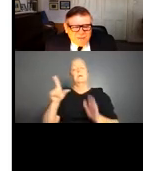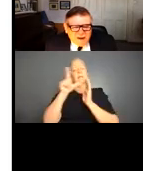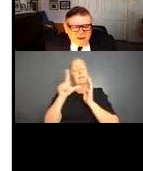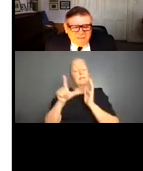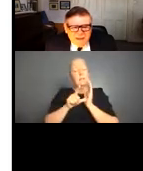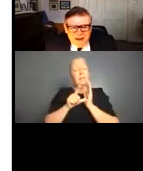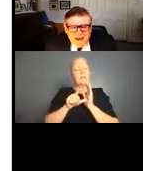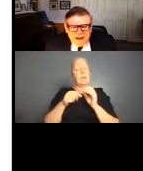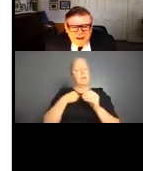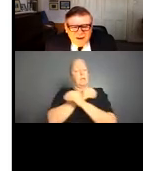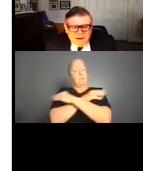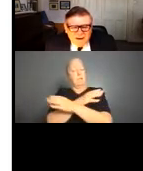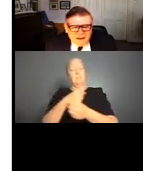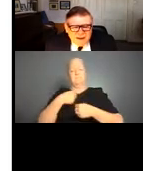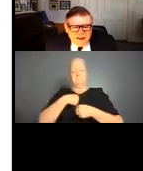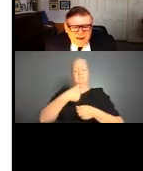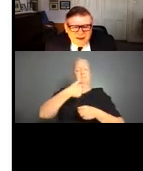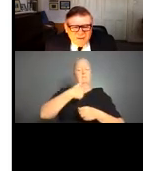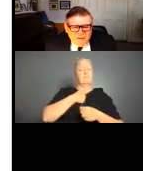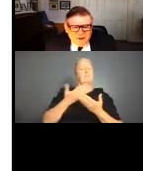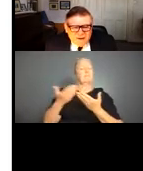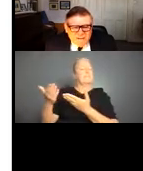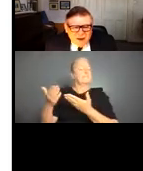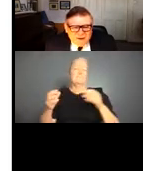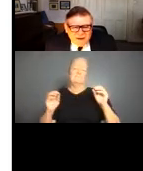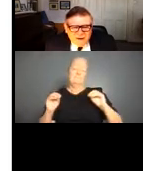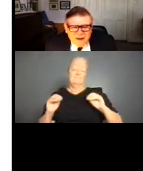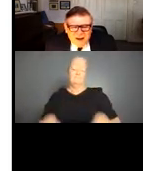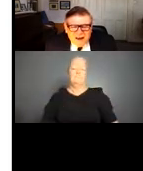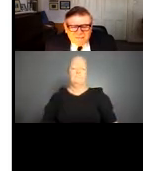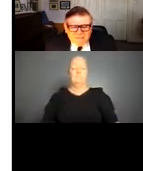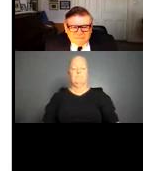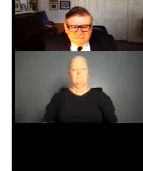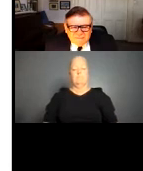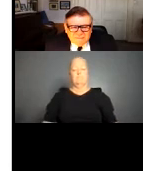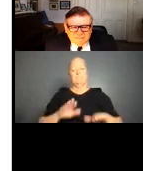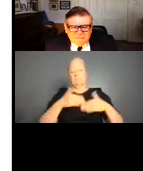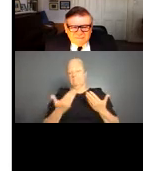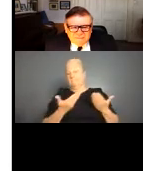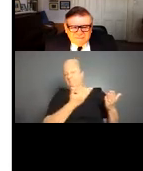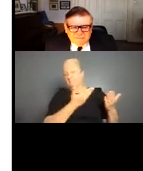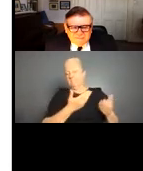disabled person. So let's hear what Michael says on that.